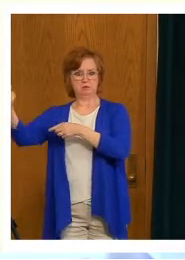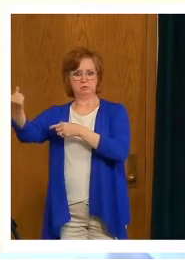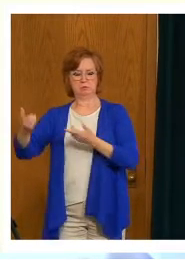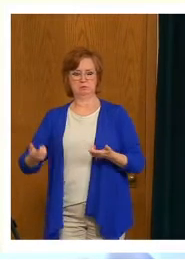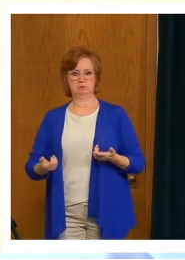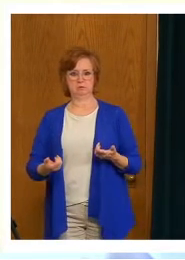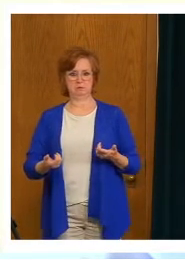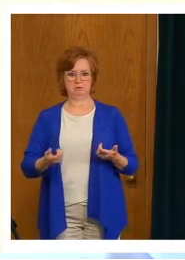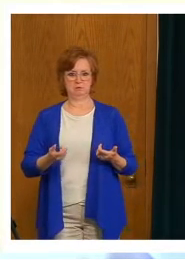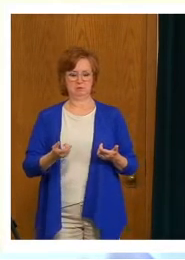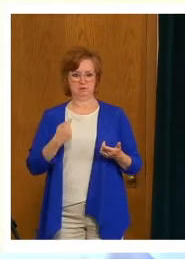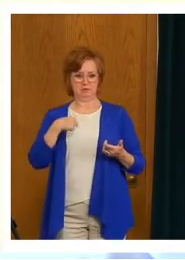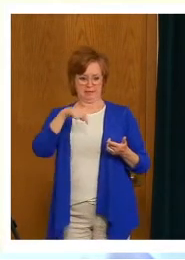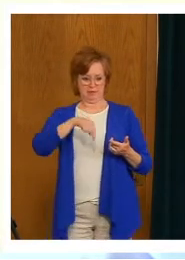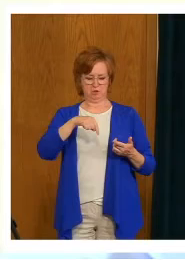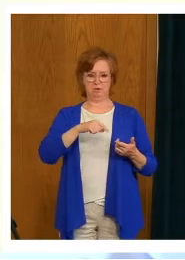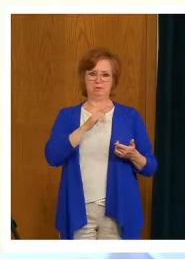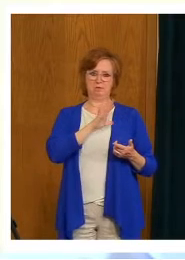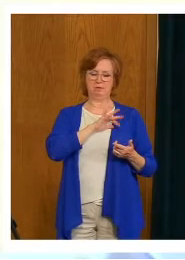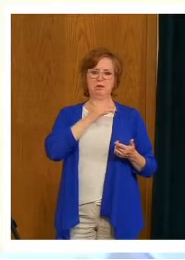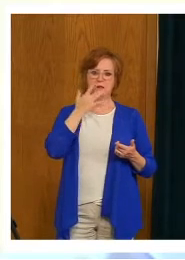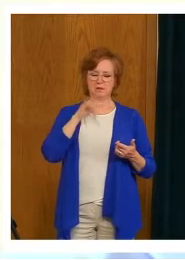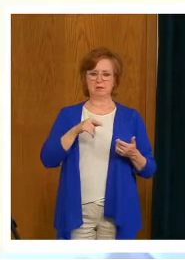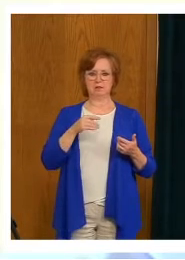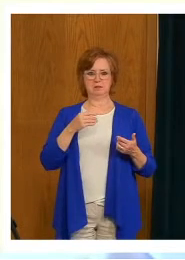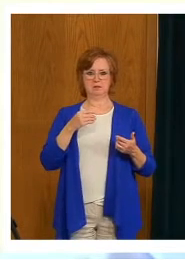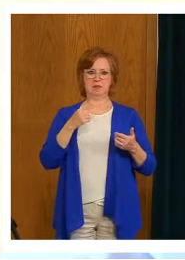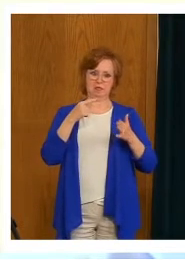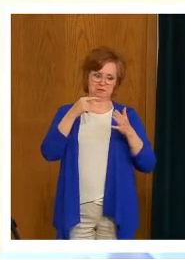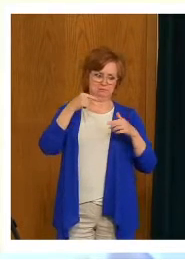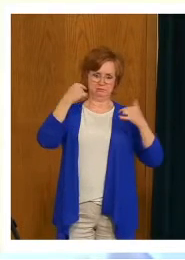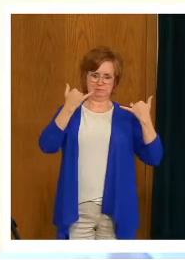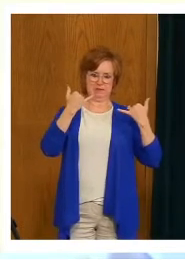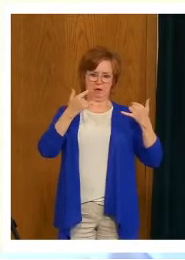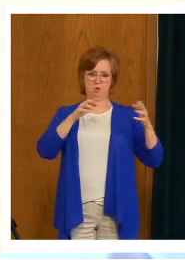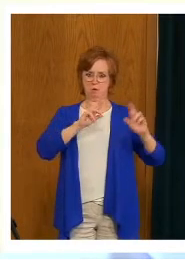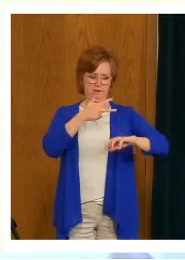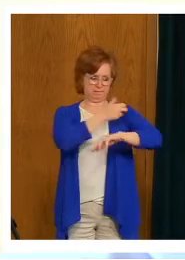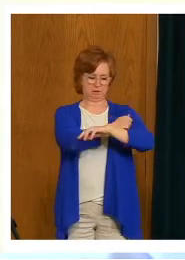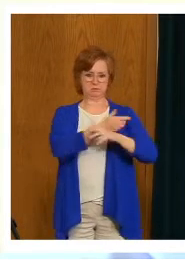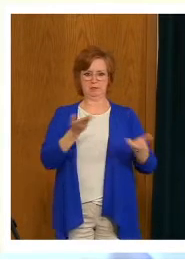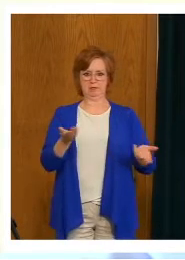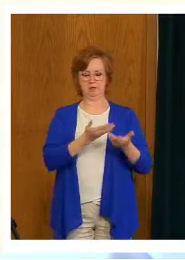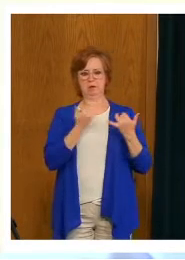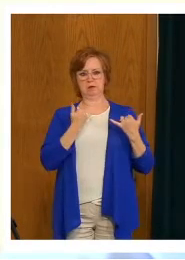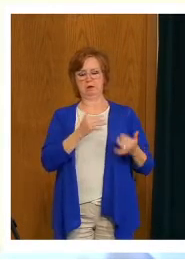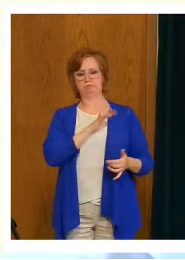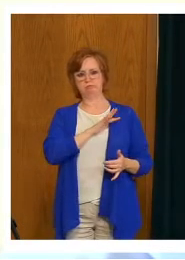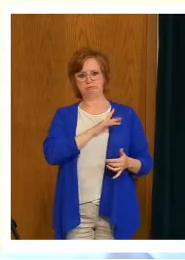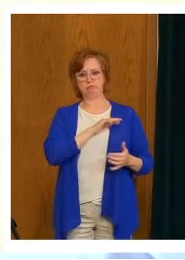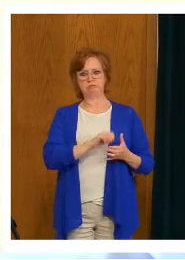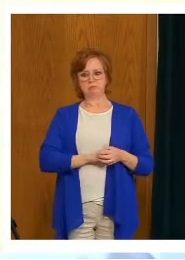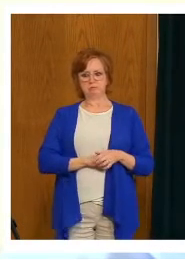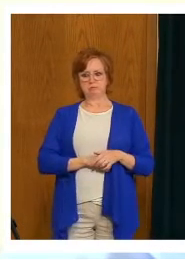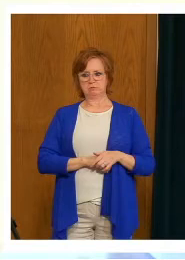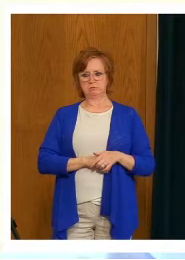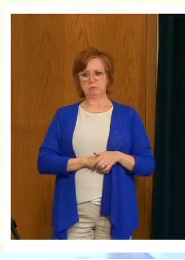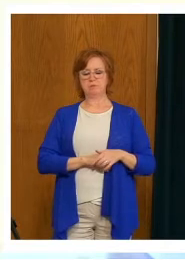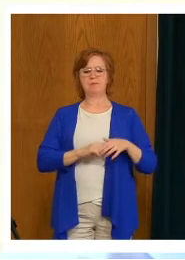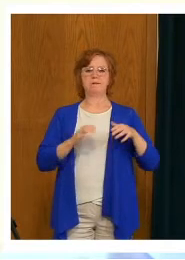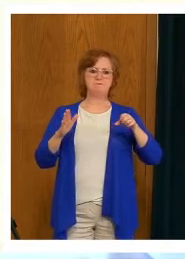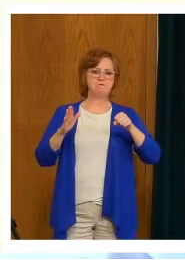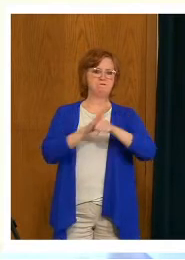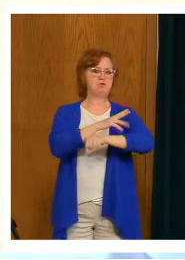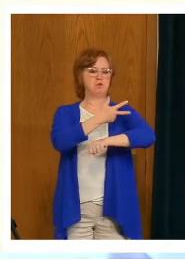is to be fully vaccinated, and that allows us to then, start decreasing some of the restrictions we've